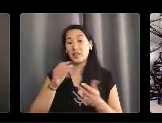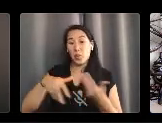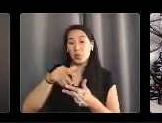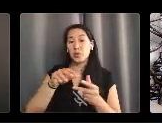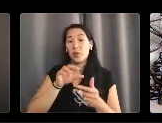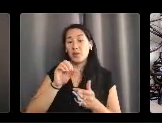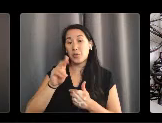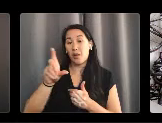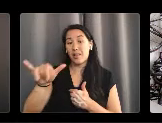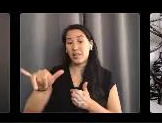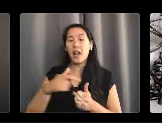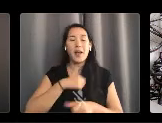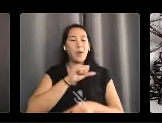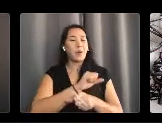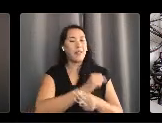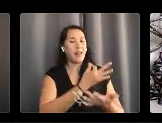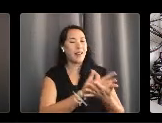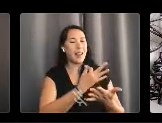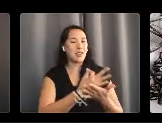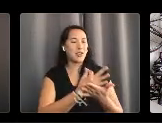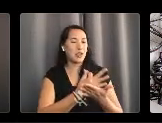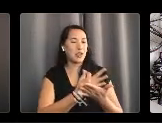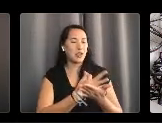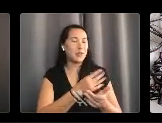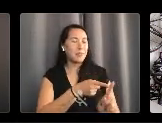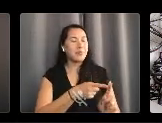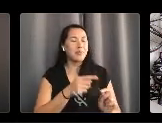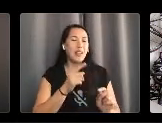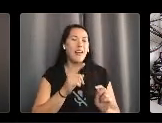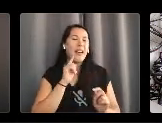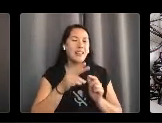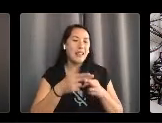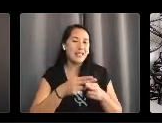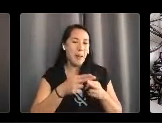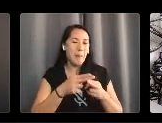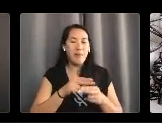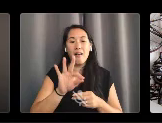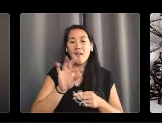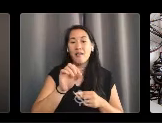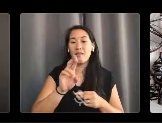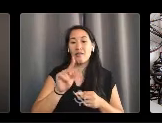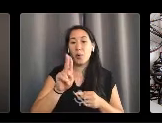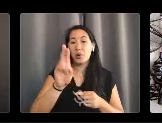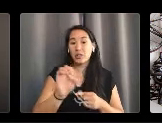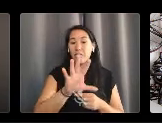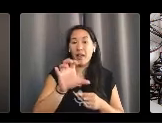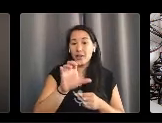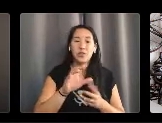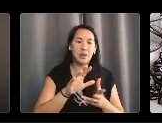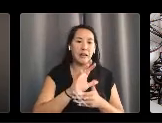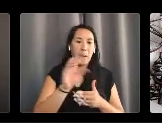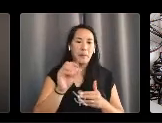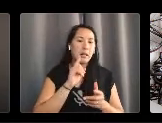financial institution of all things as a temp at a Fortune 500 company. And that was just pure luck. I needed to work to contribute to the family. I